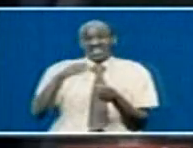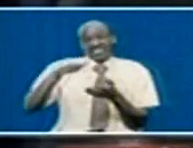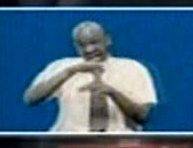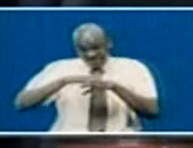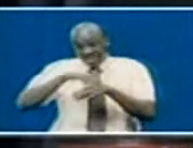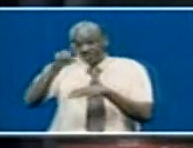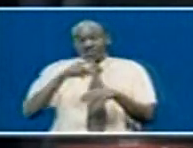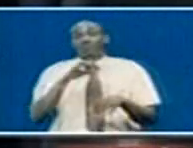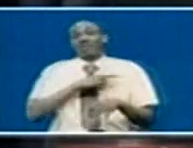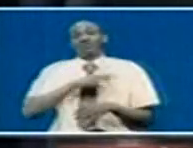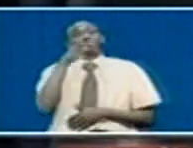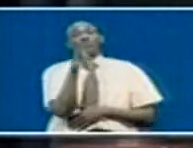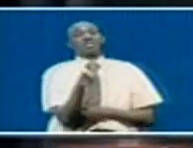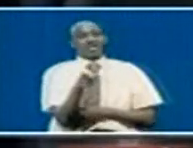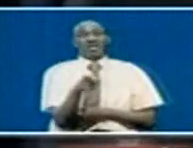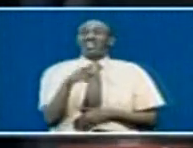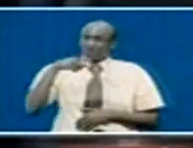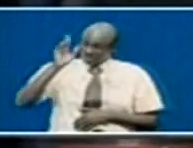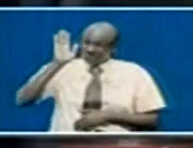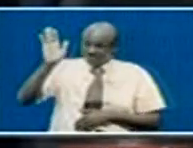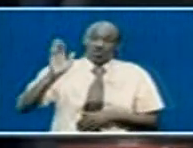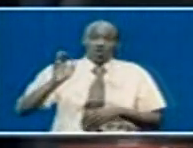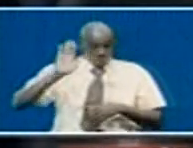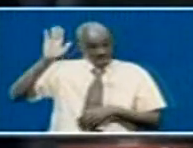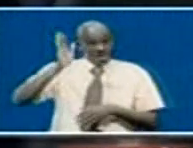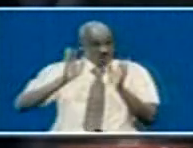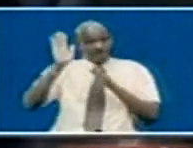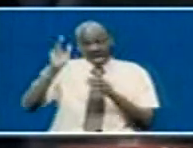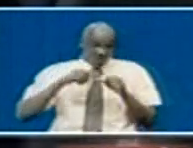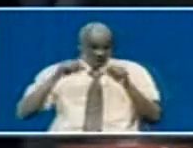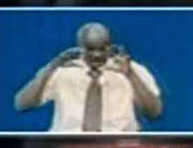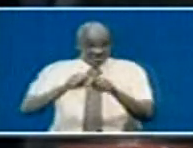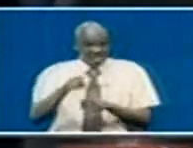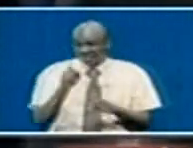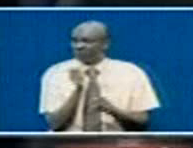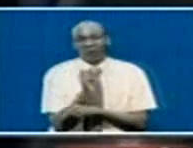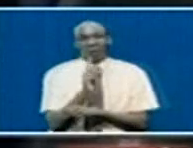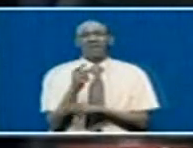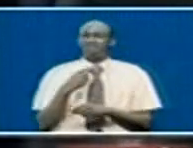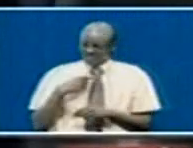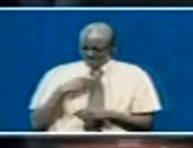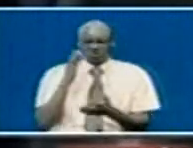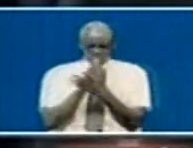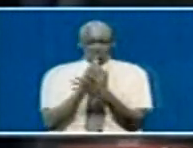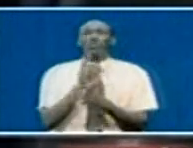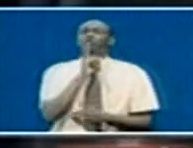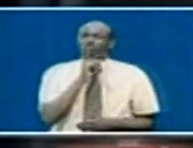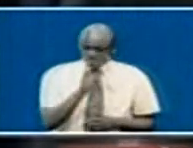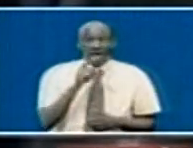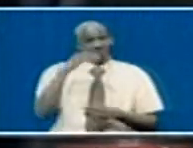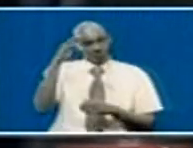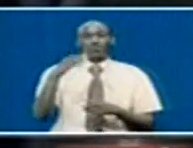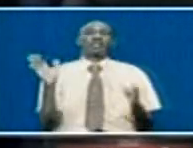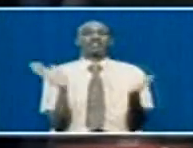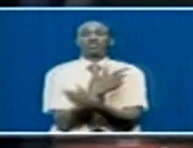own purposes. They will not have their way here. So I'm very convinced and I'm sure that we will defeat